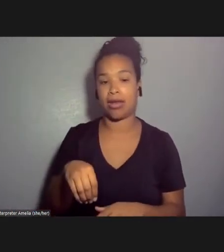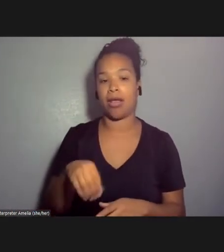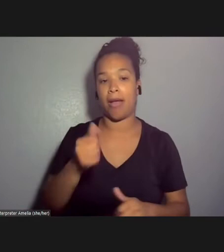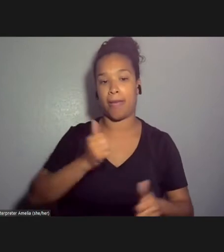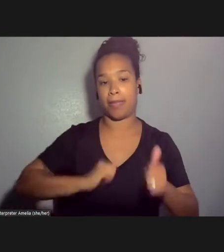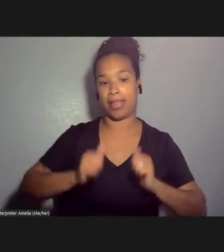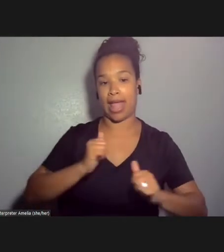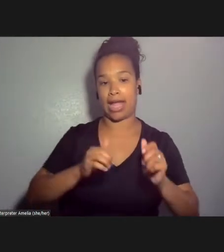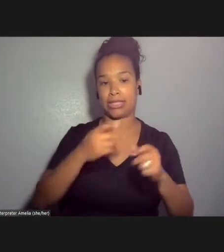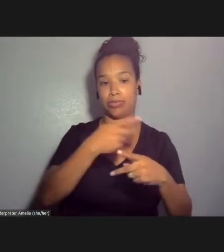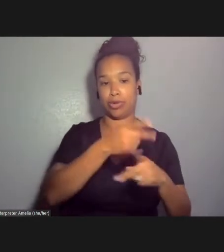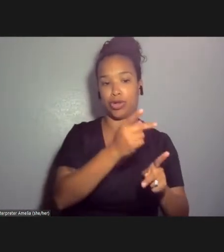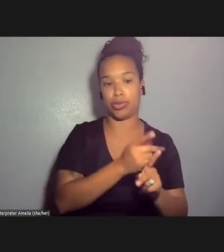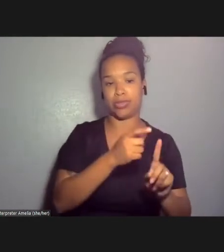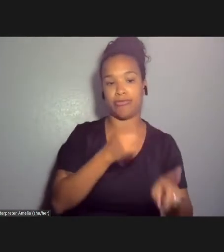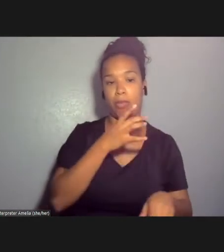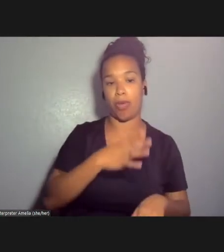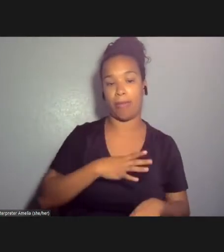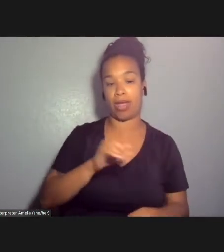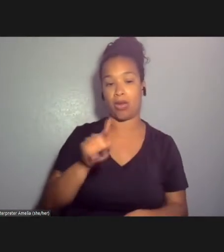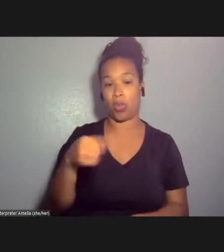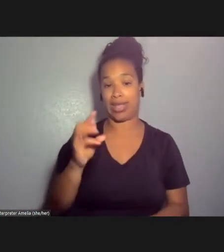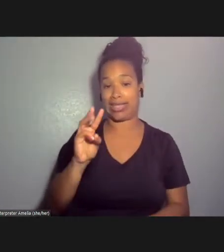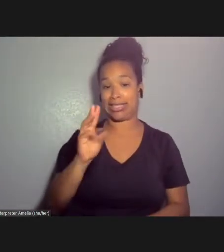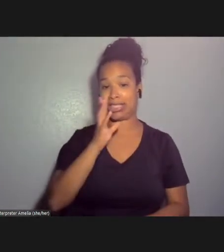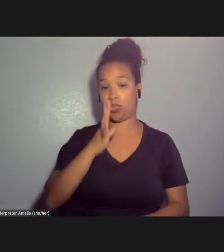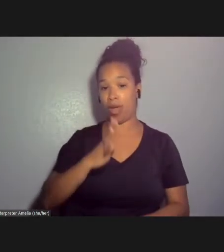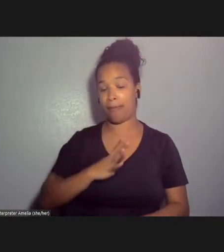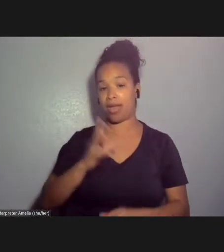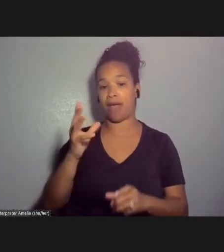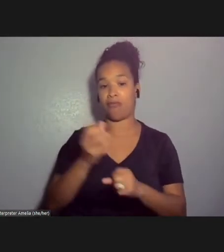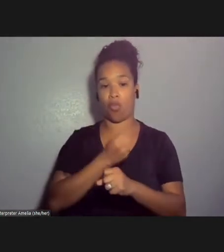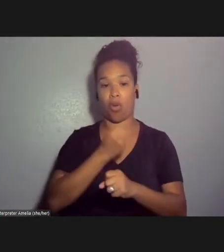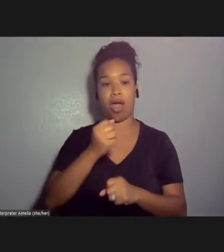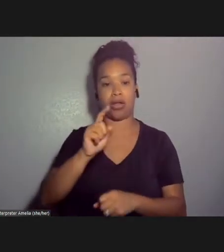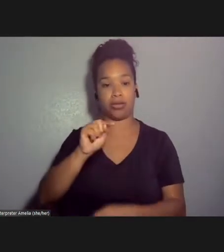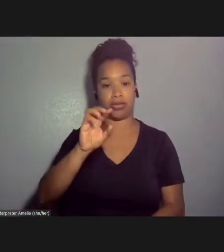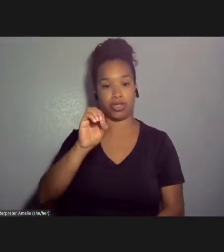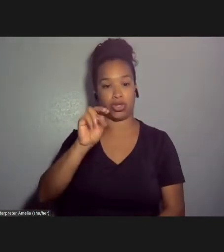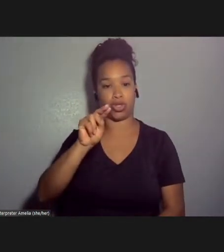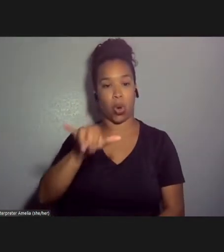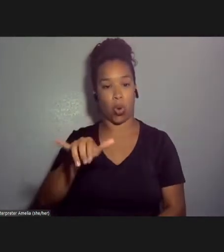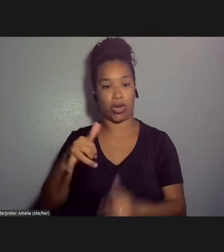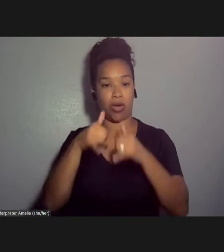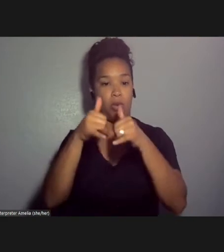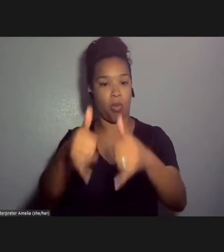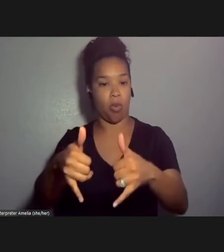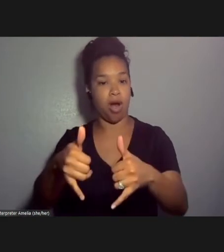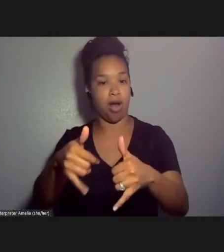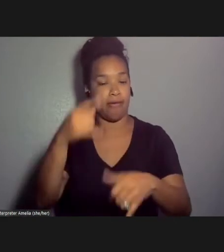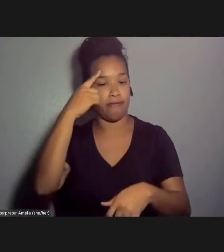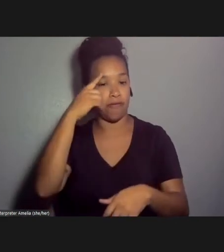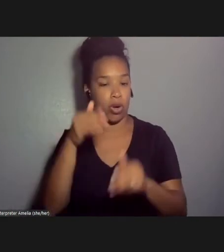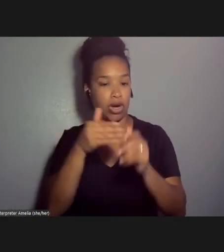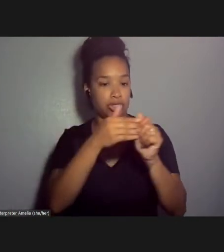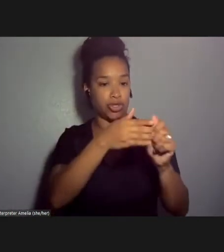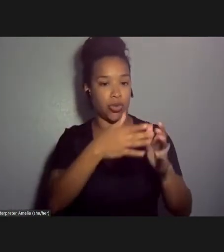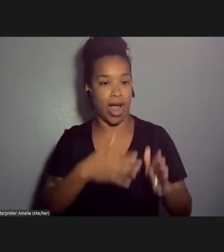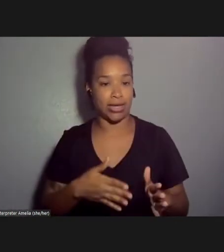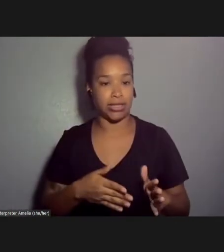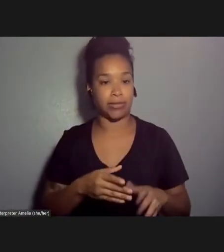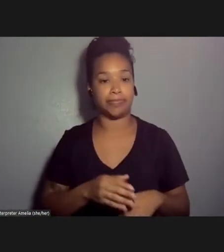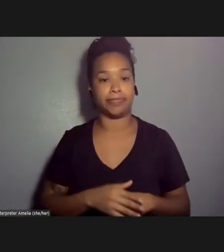women have ever won the Tony for directing. Now, are we storytelling artists catalyzing a better world, or are